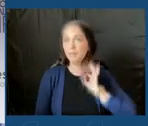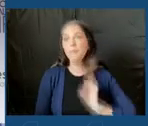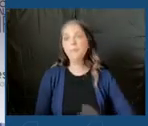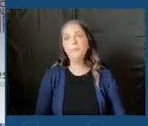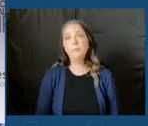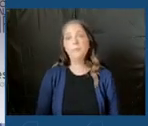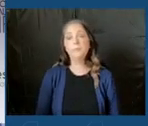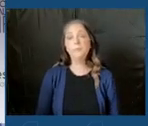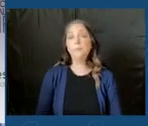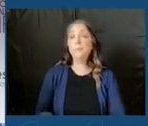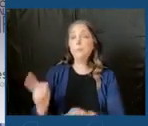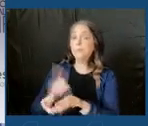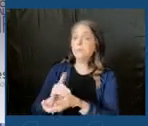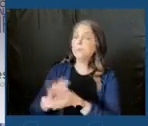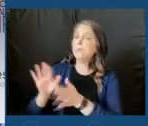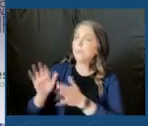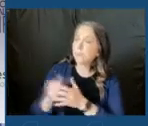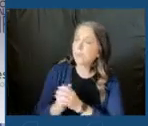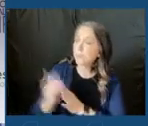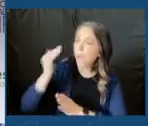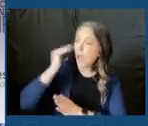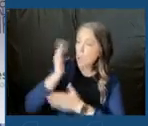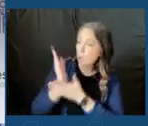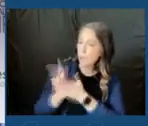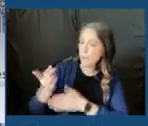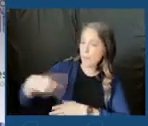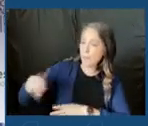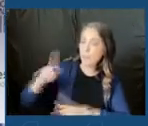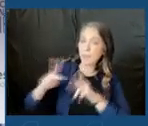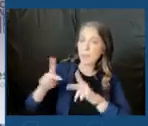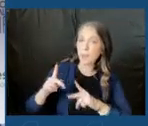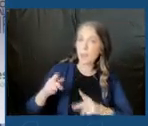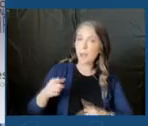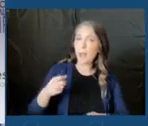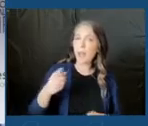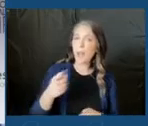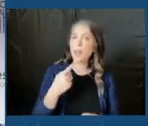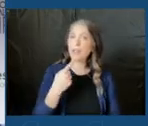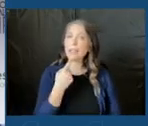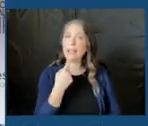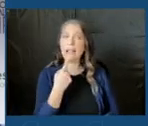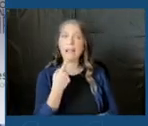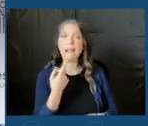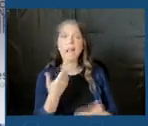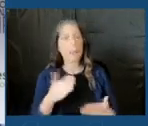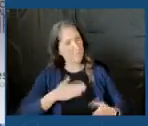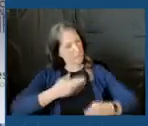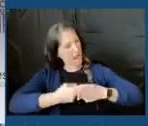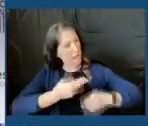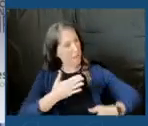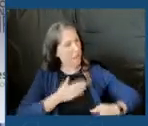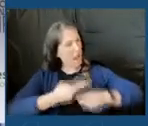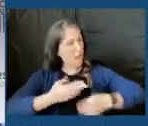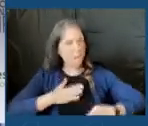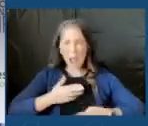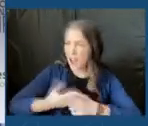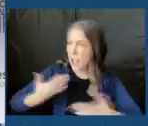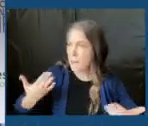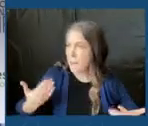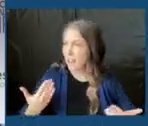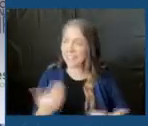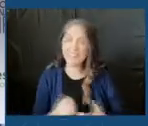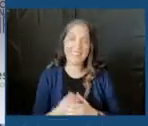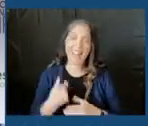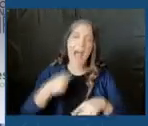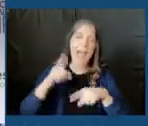Dr. Fullerlove, I know some of these folk, and they're looking at me like, when are you going to call my name? And I can't call everybody's name, so here's what we're going to do. All